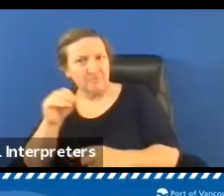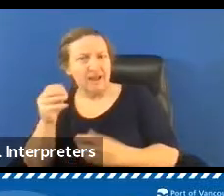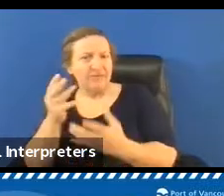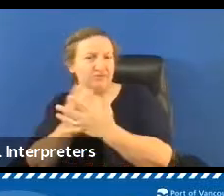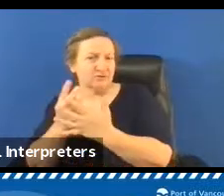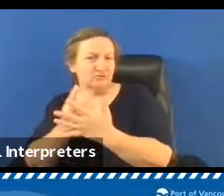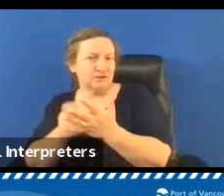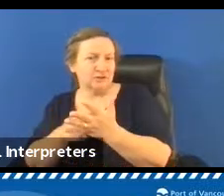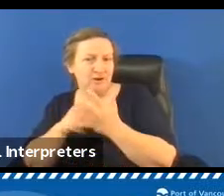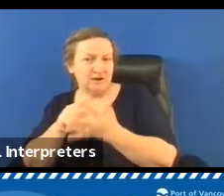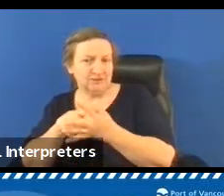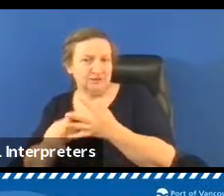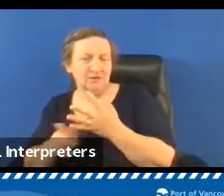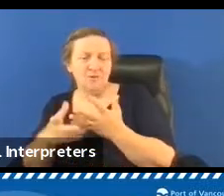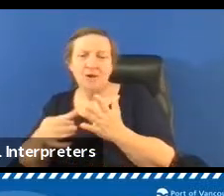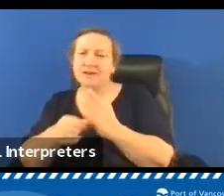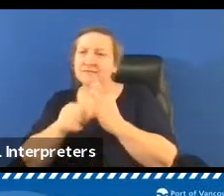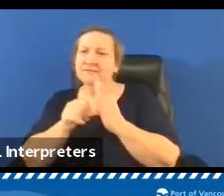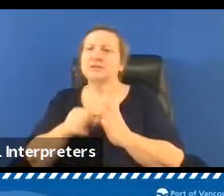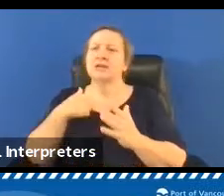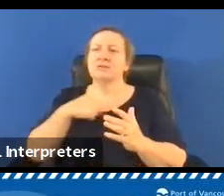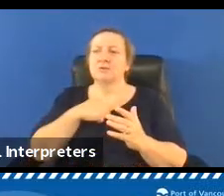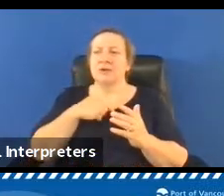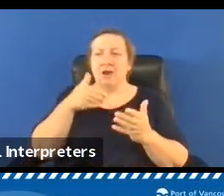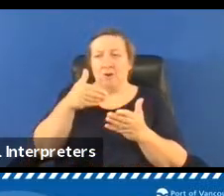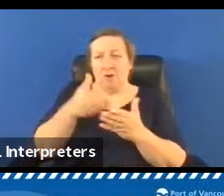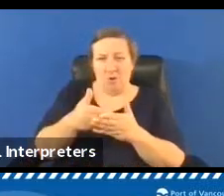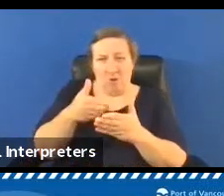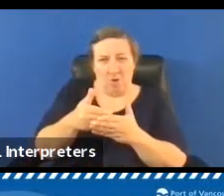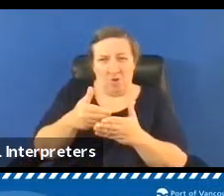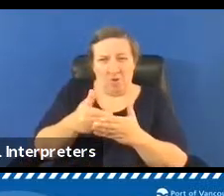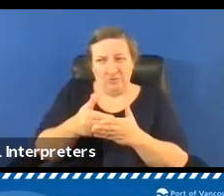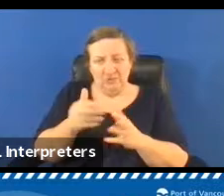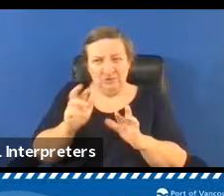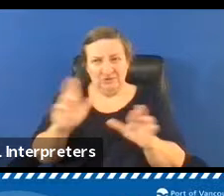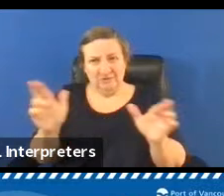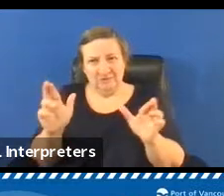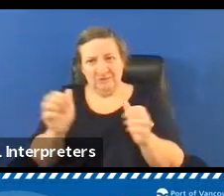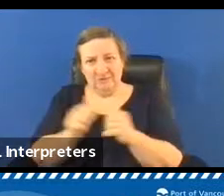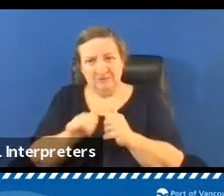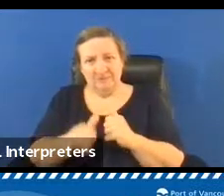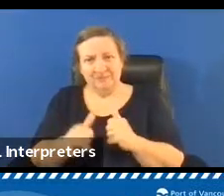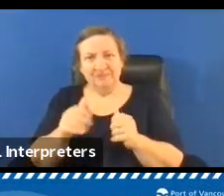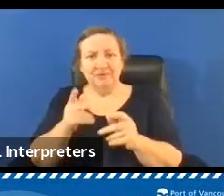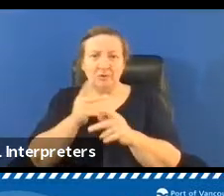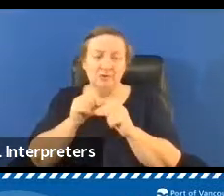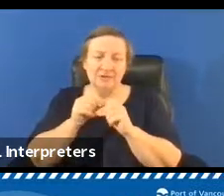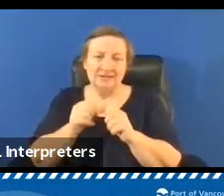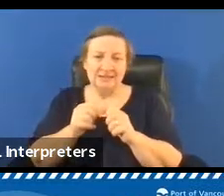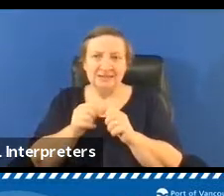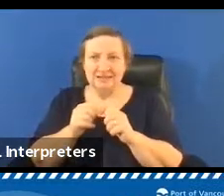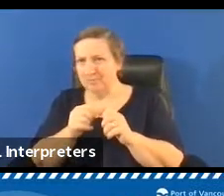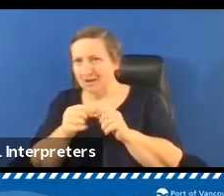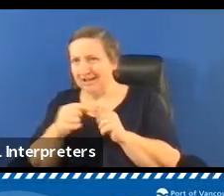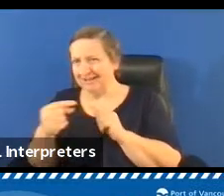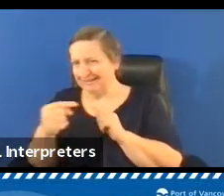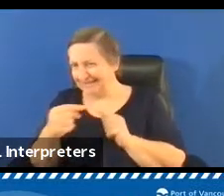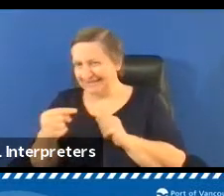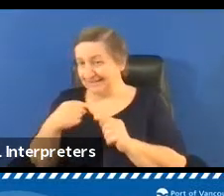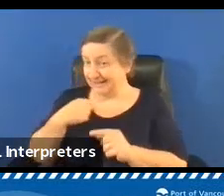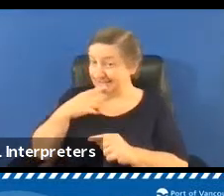So I just want to emphasize, we're getting really close on it, and keep on with the pushbacks. Did I say that right,